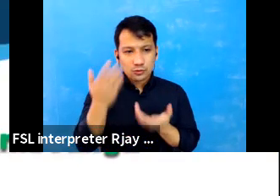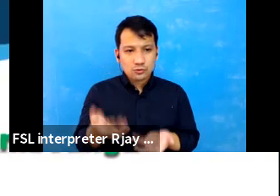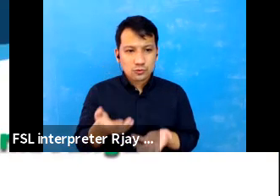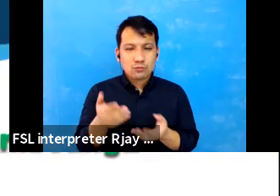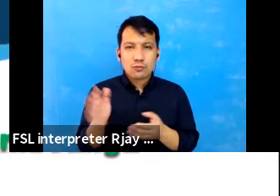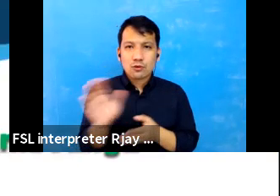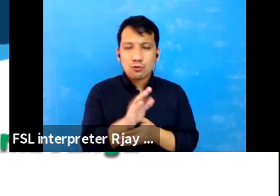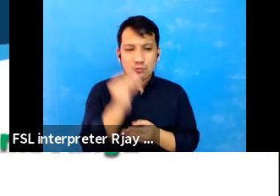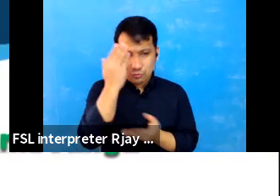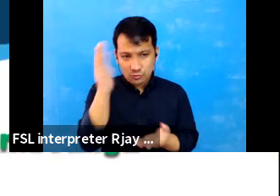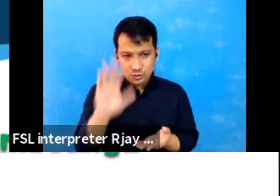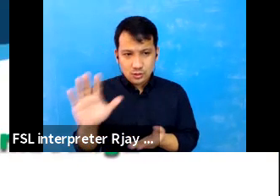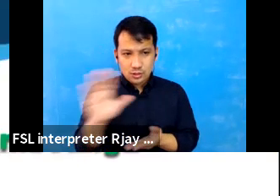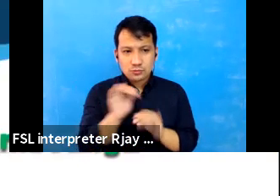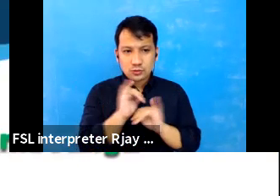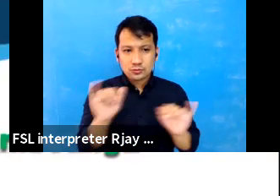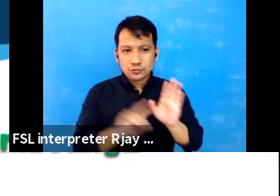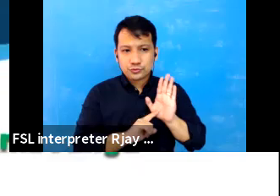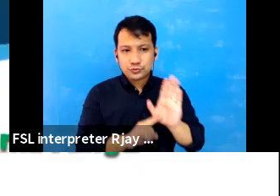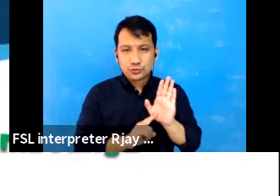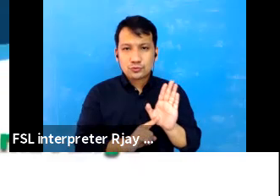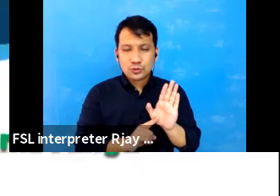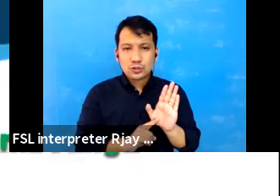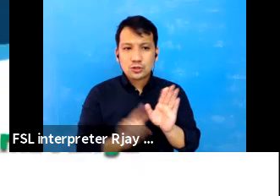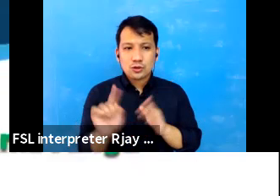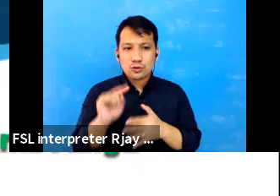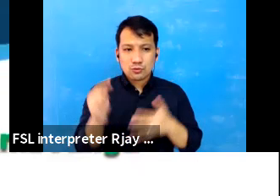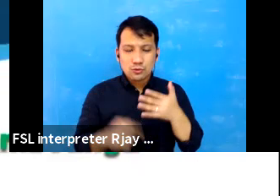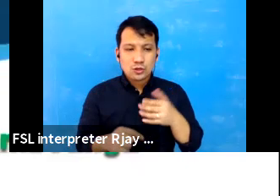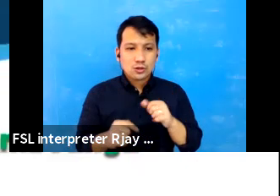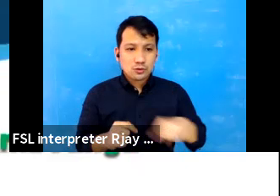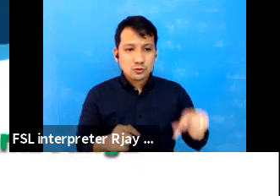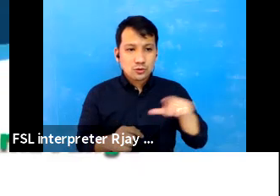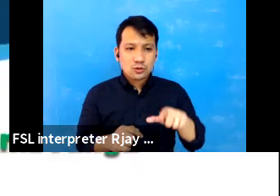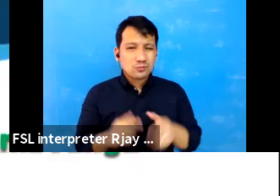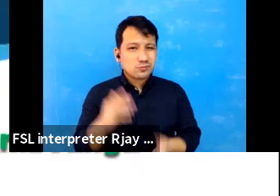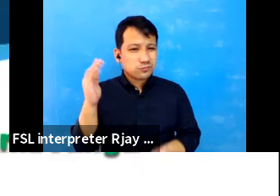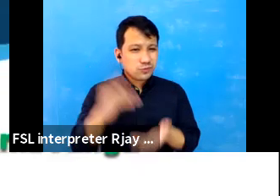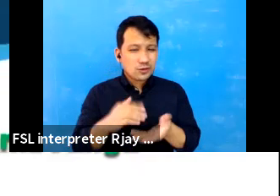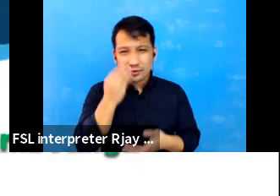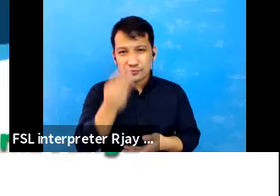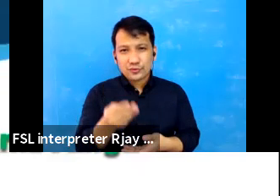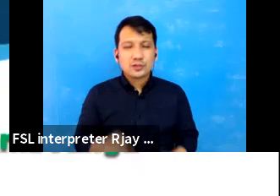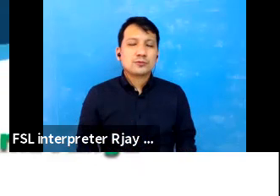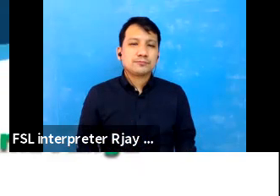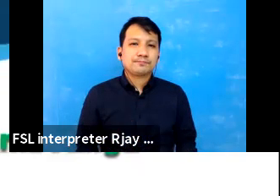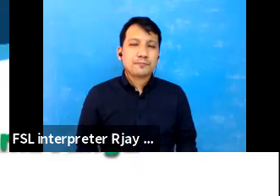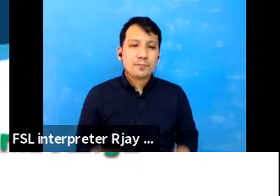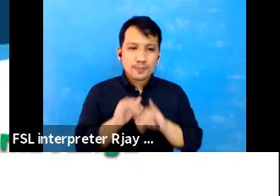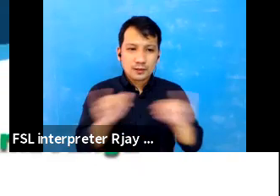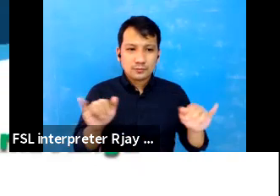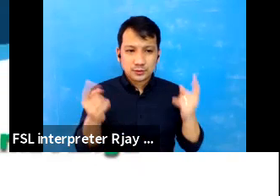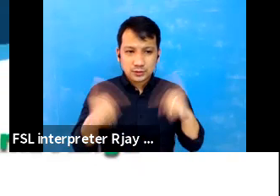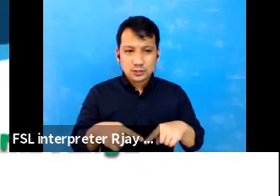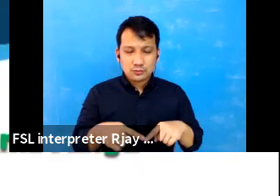status, also showed a declining trend, although very minimal. The same goes with